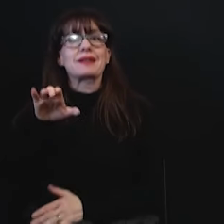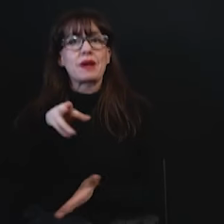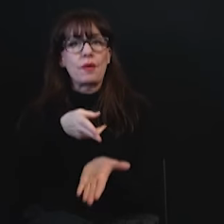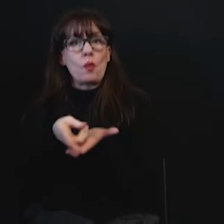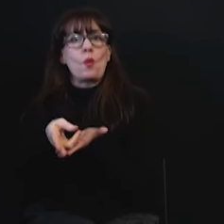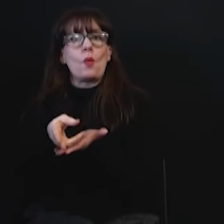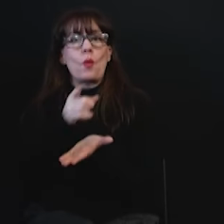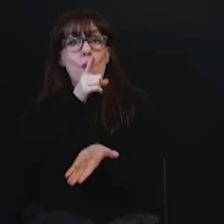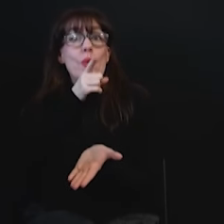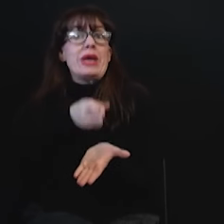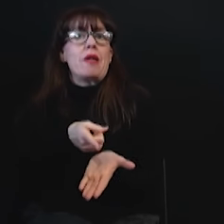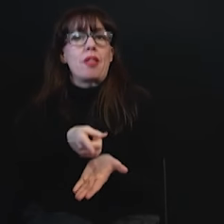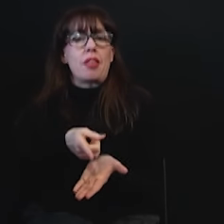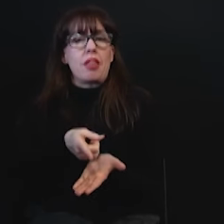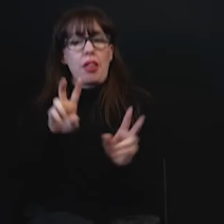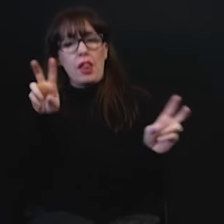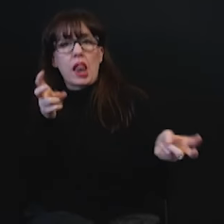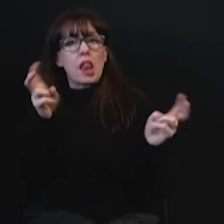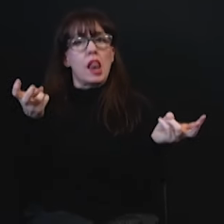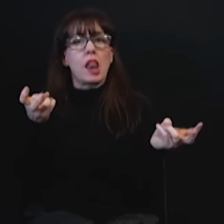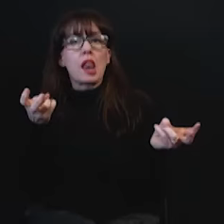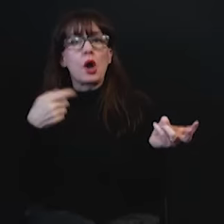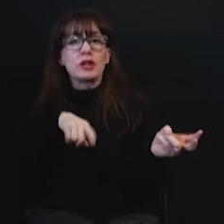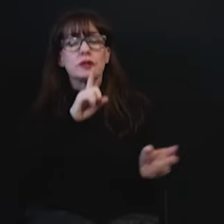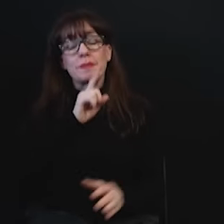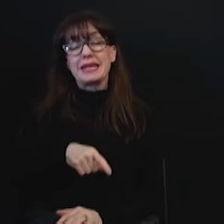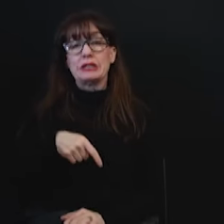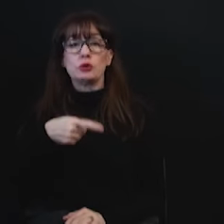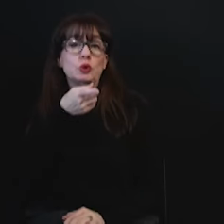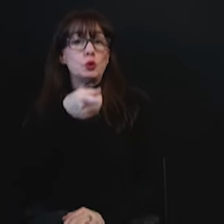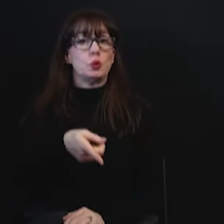real? Are you just being you?